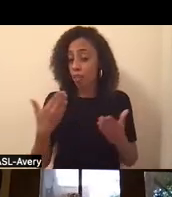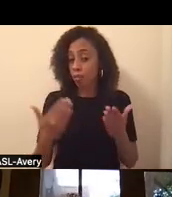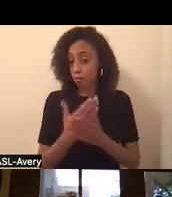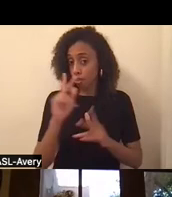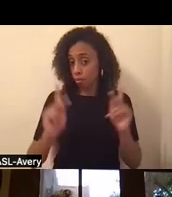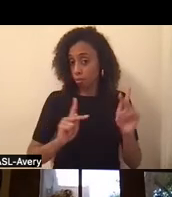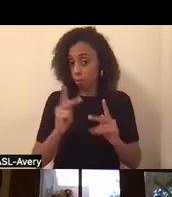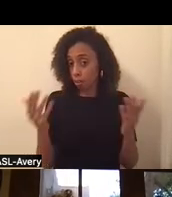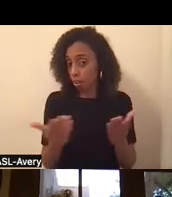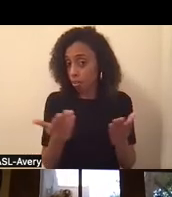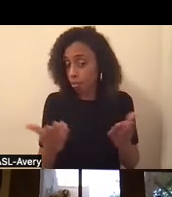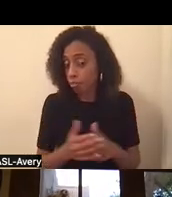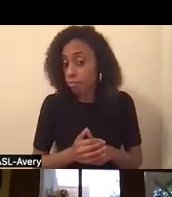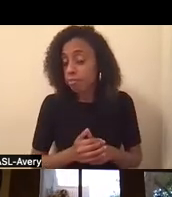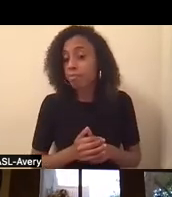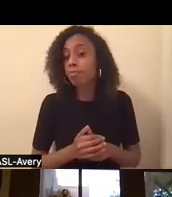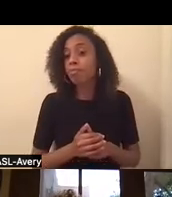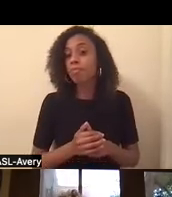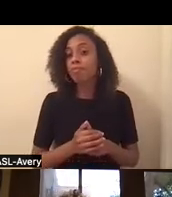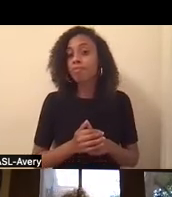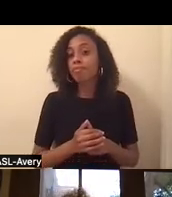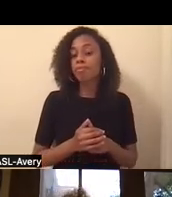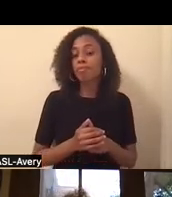folks on this call?